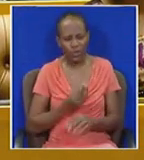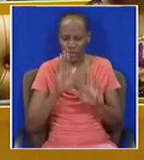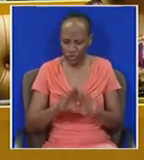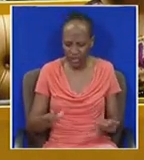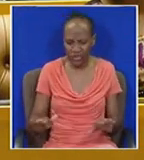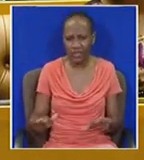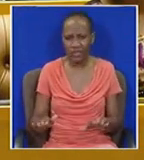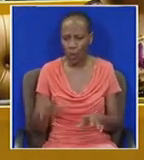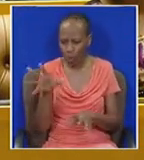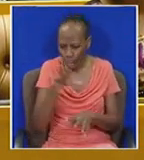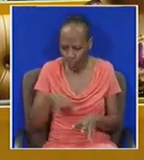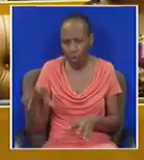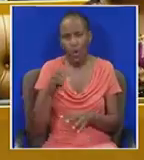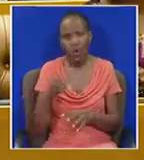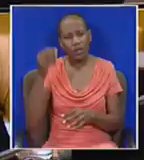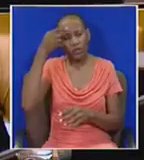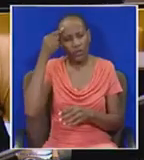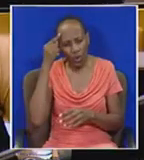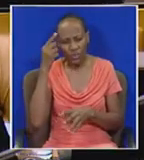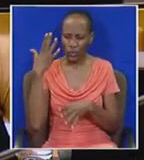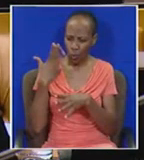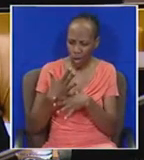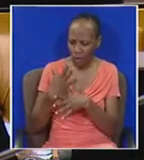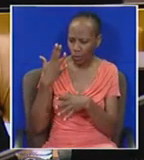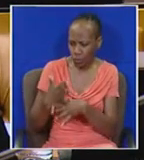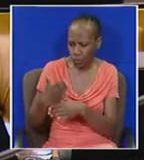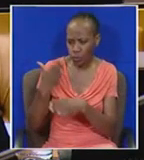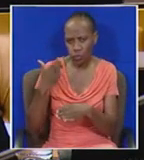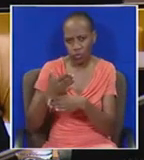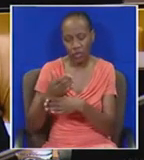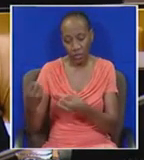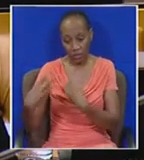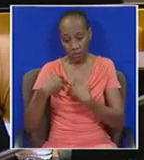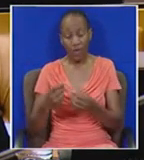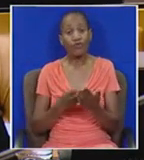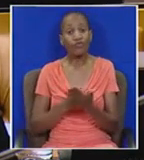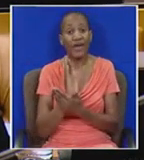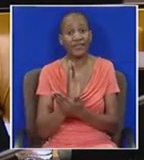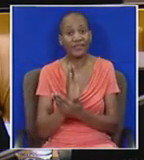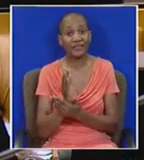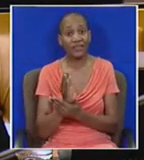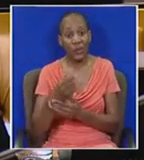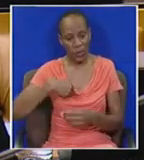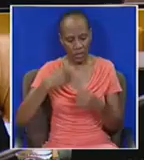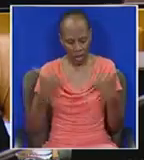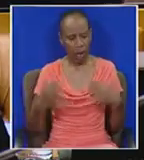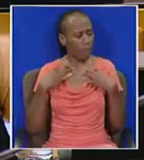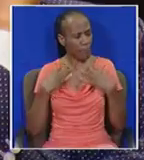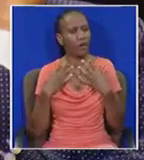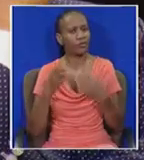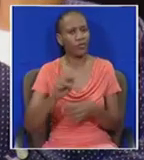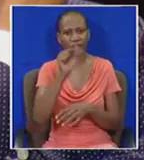children who by their thoughts and deeds gave us the right to assert with pride that we are South Africans, that we